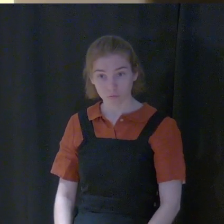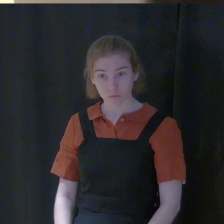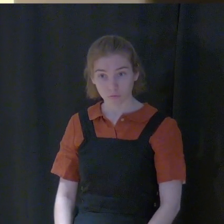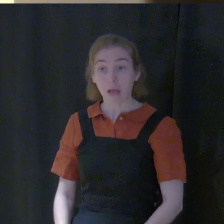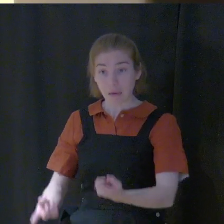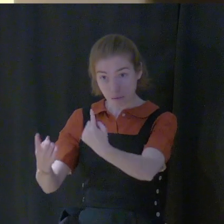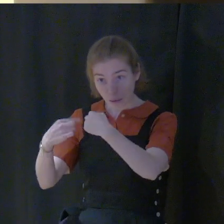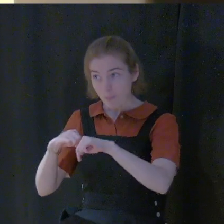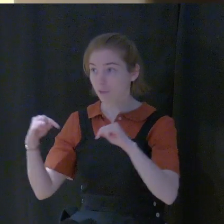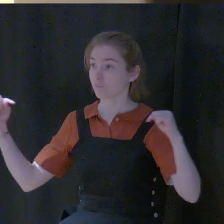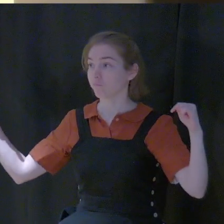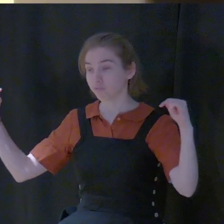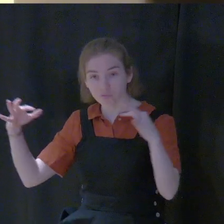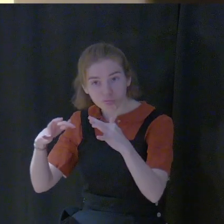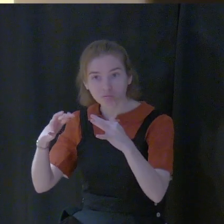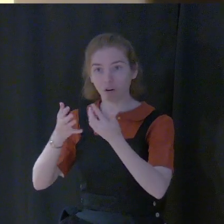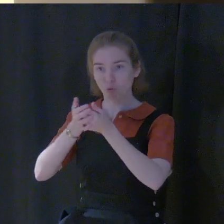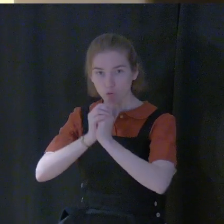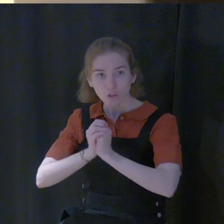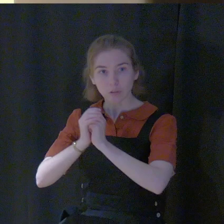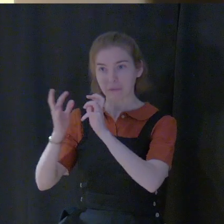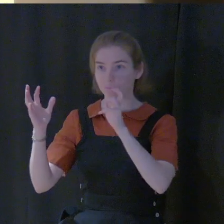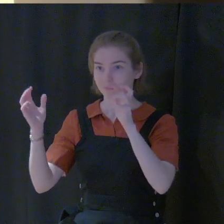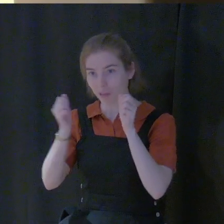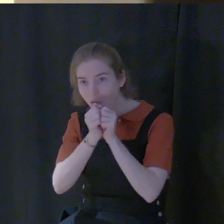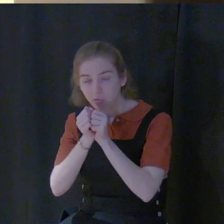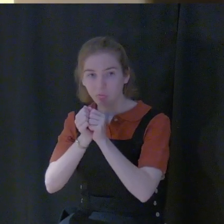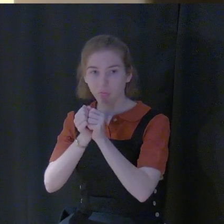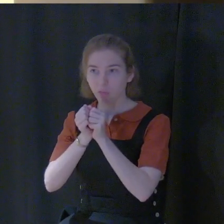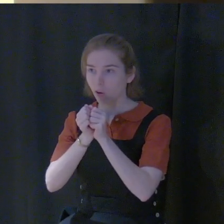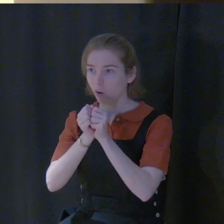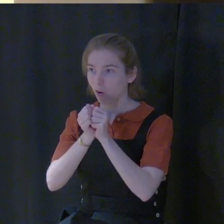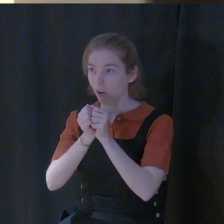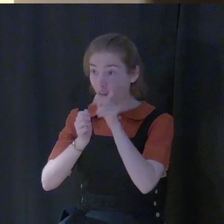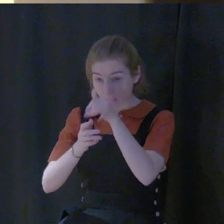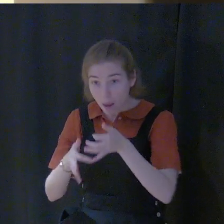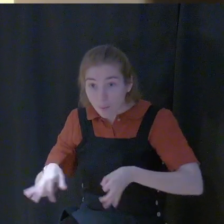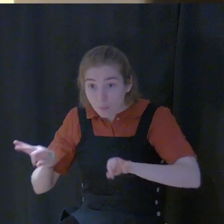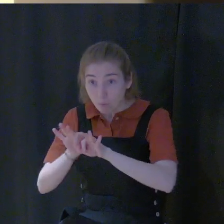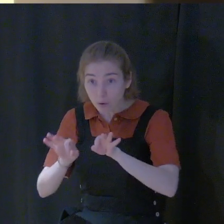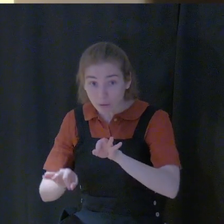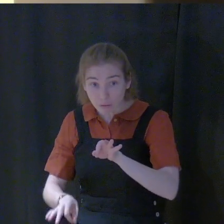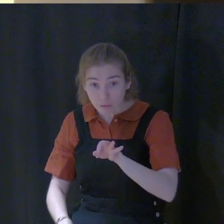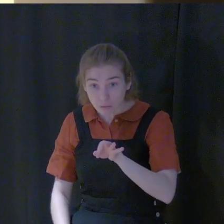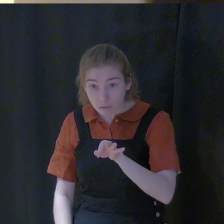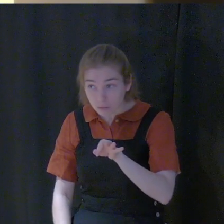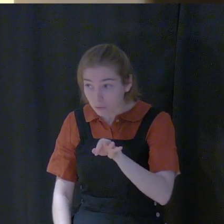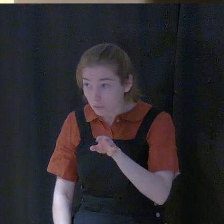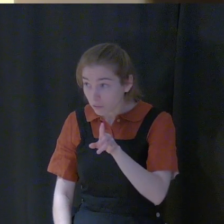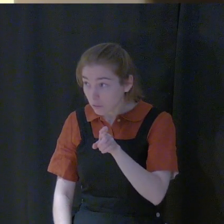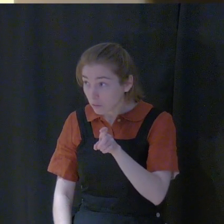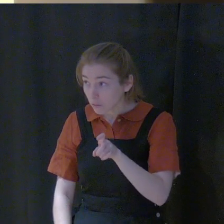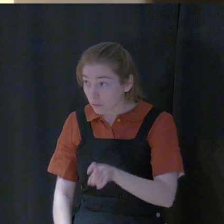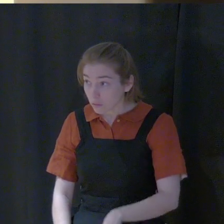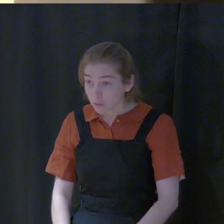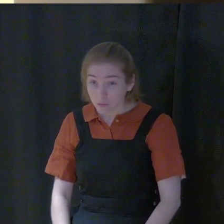Is coming together and worshiping together, is it important?